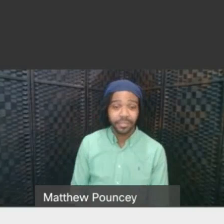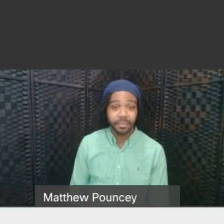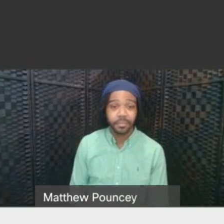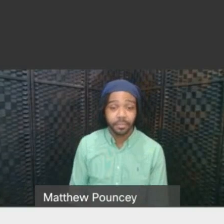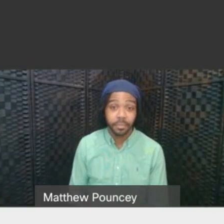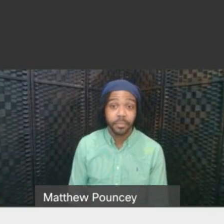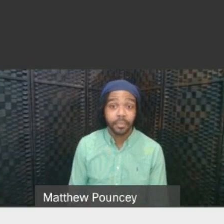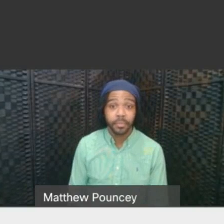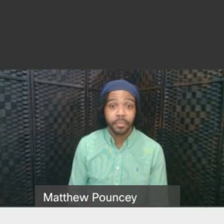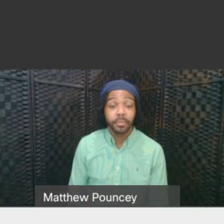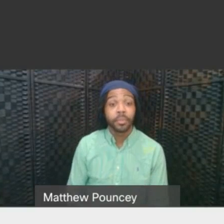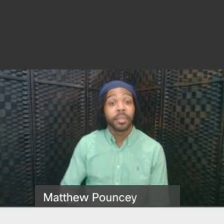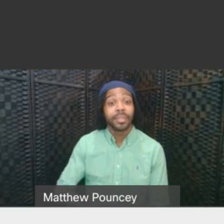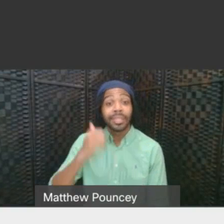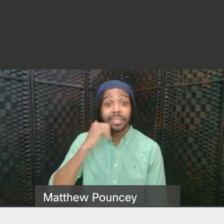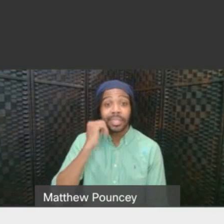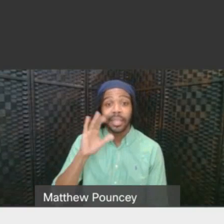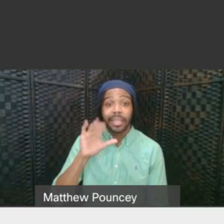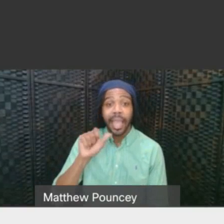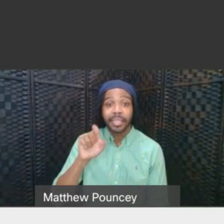The daily case rate,